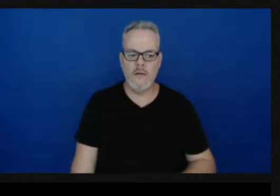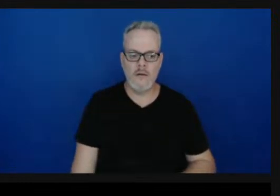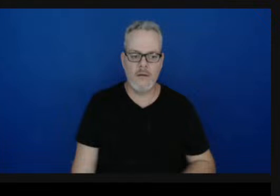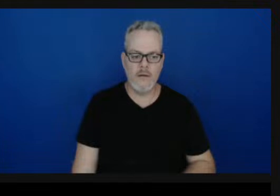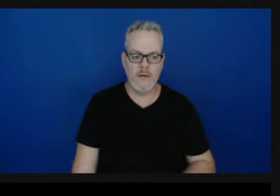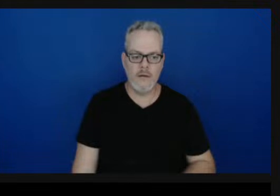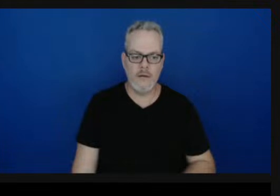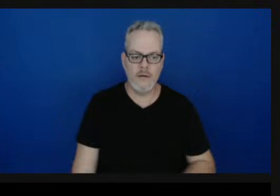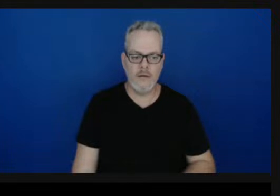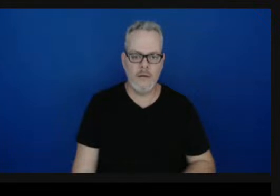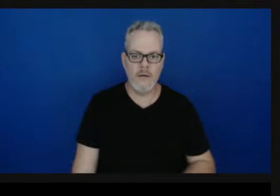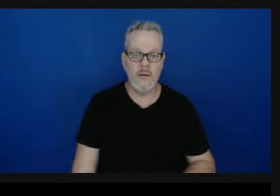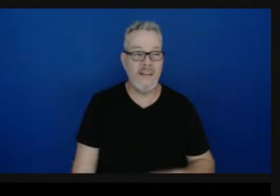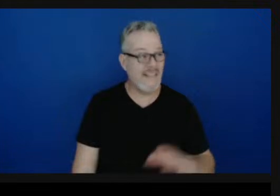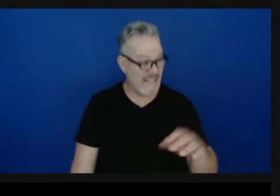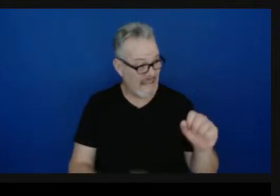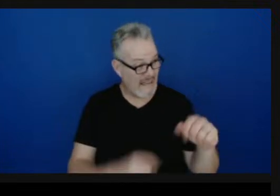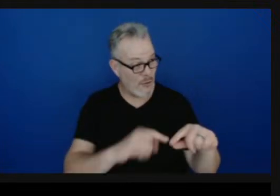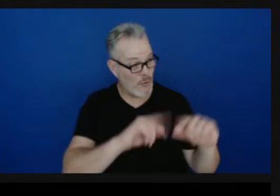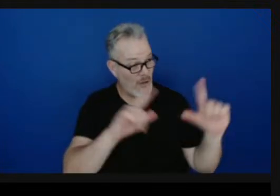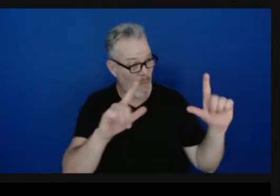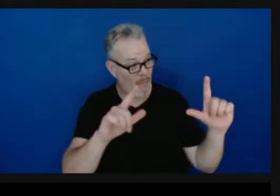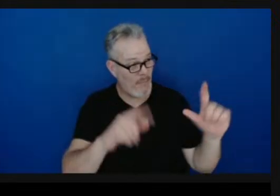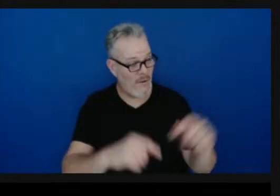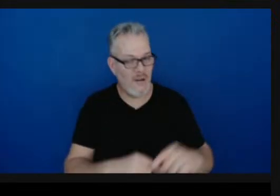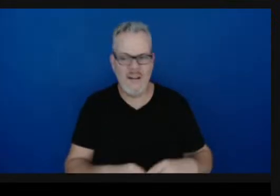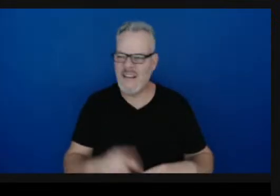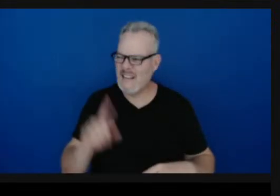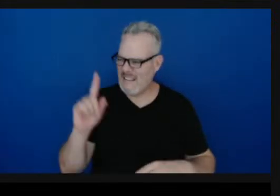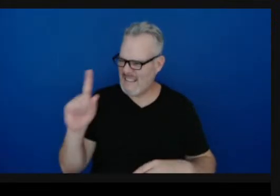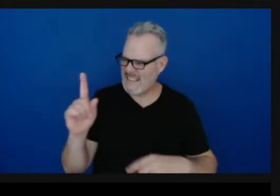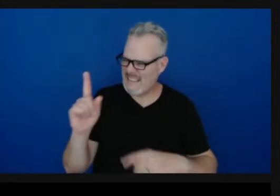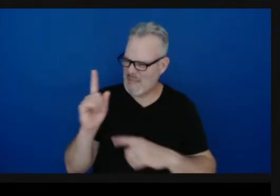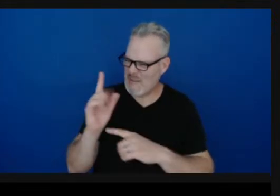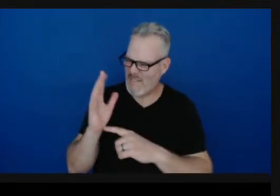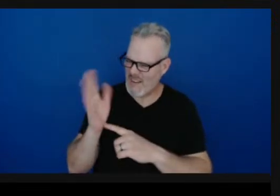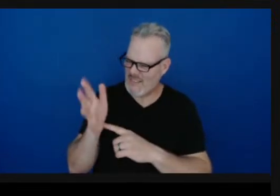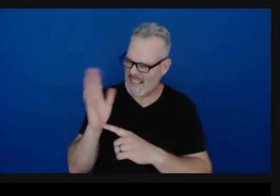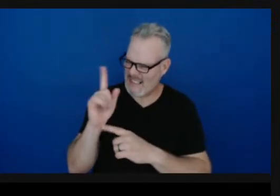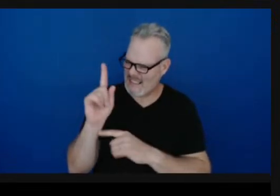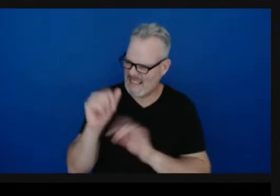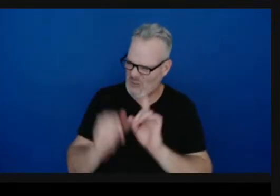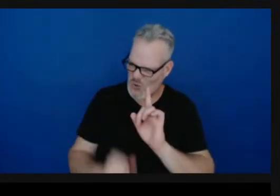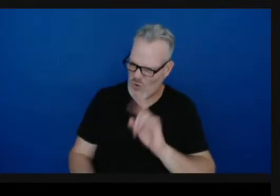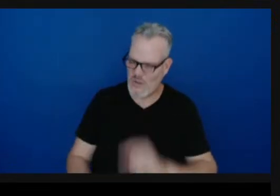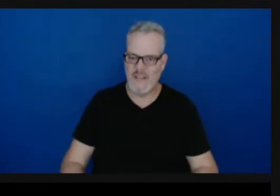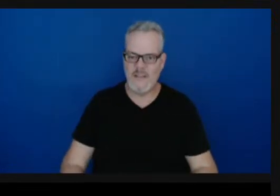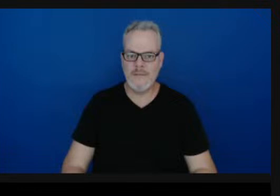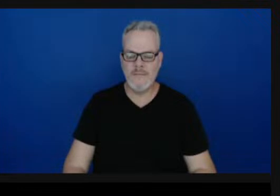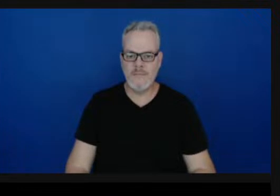So can you get it up there? Or? Yeah. I got it. Give me 5 seconds, and I will have it up there. All right.